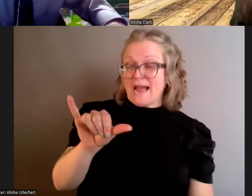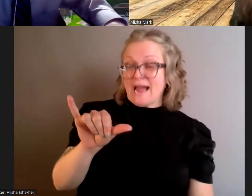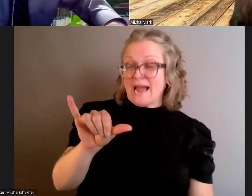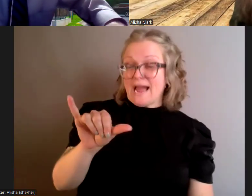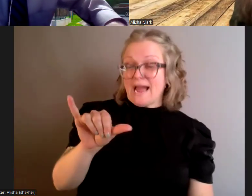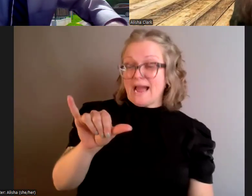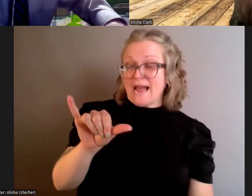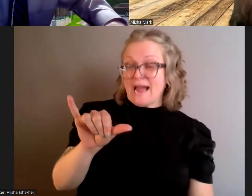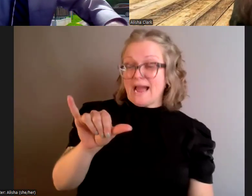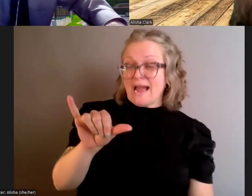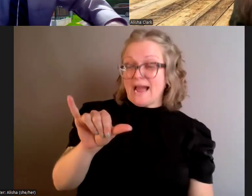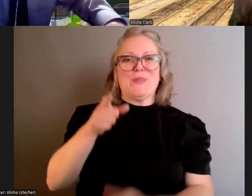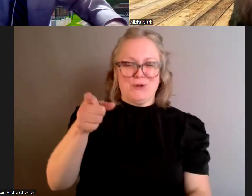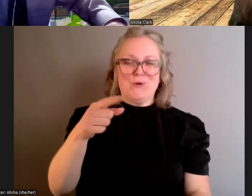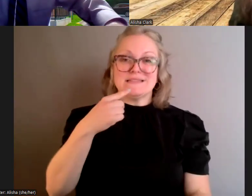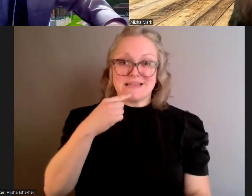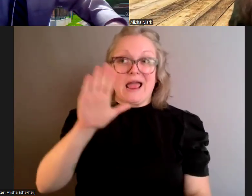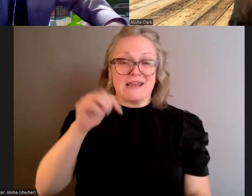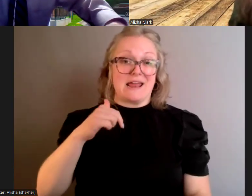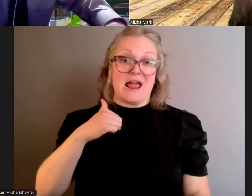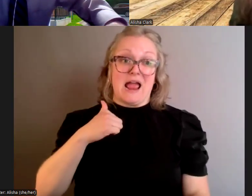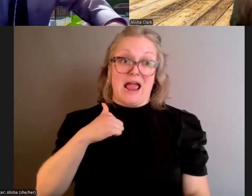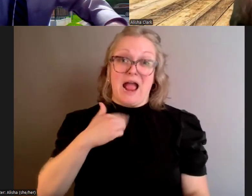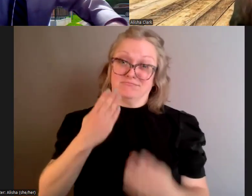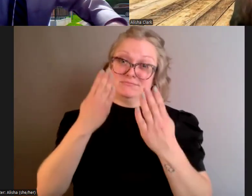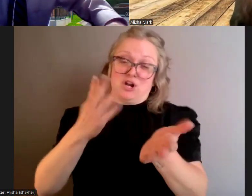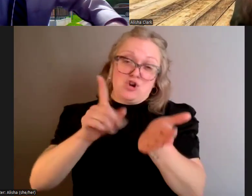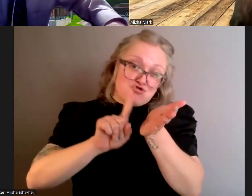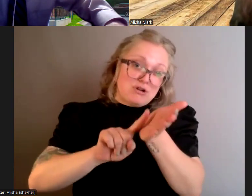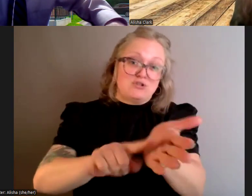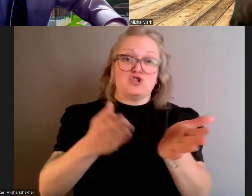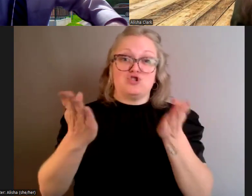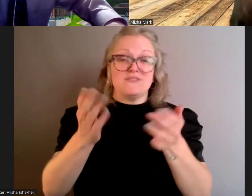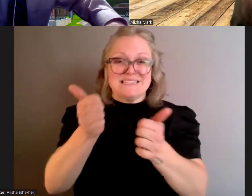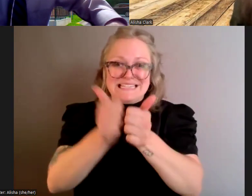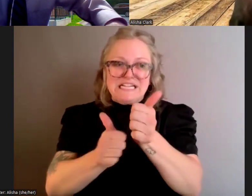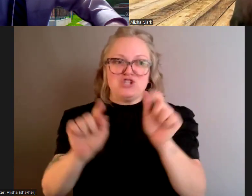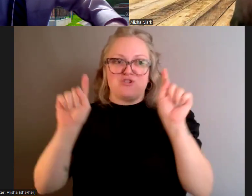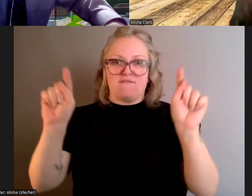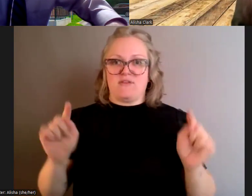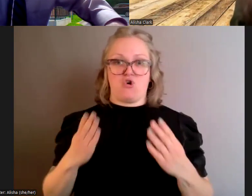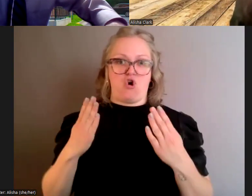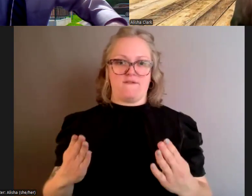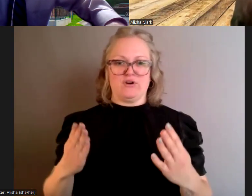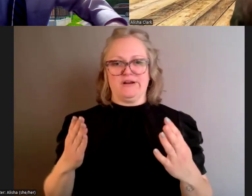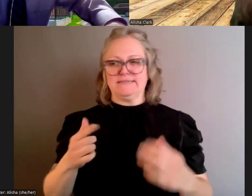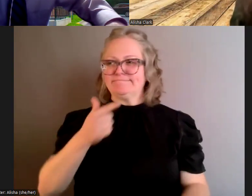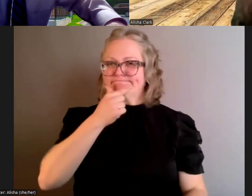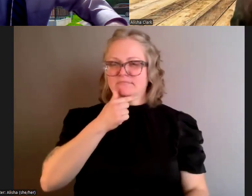comment, says, I'd say to research the services each of them offer and make a decision, choose that